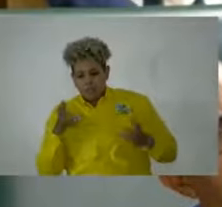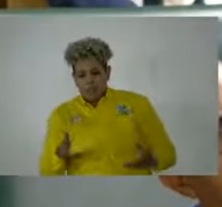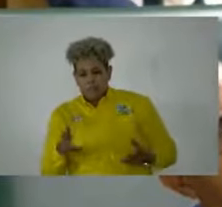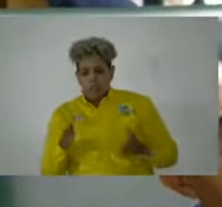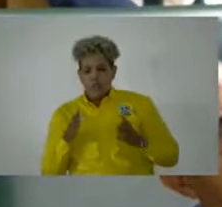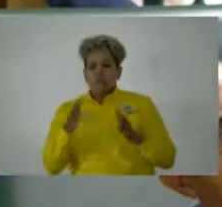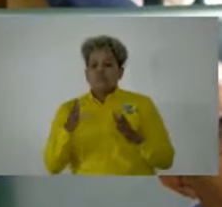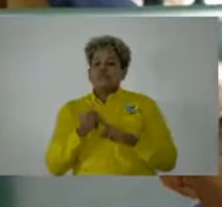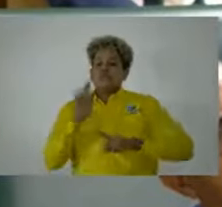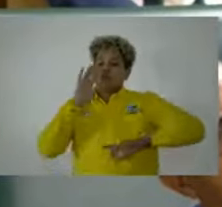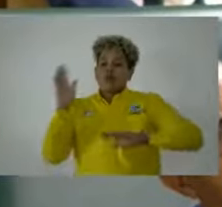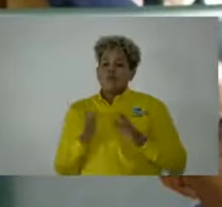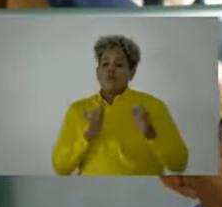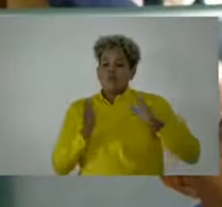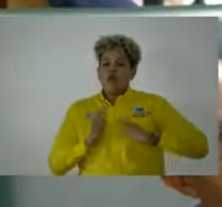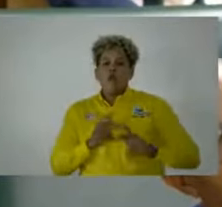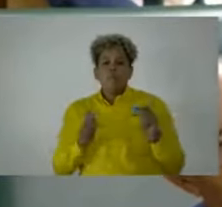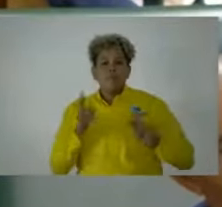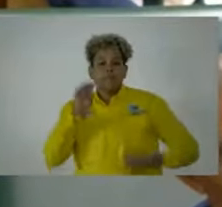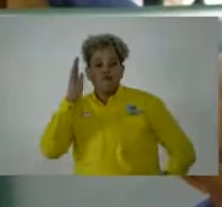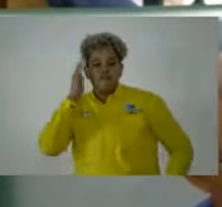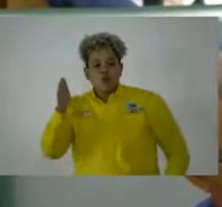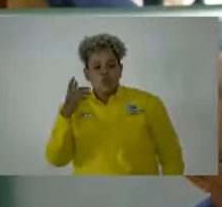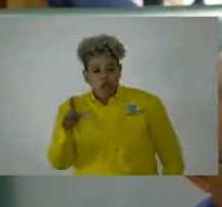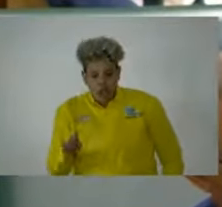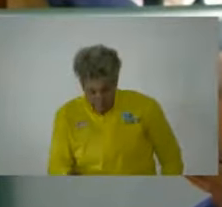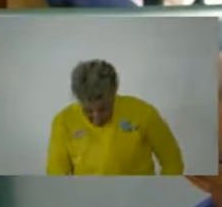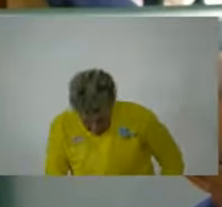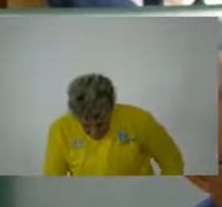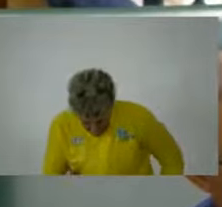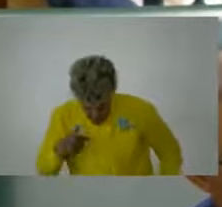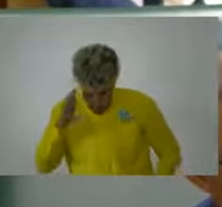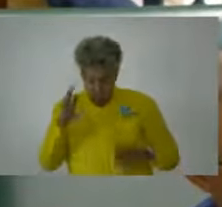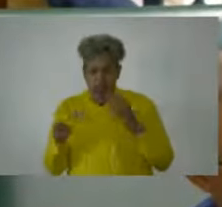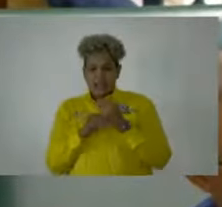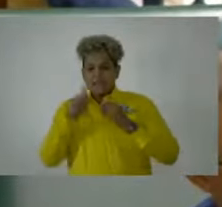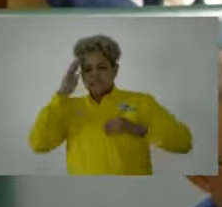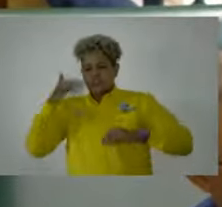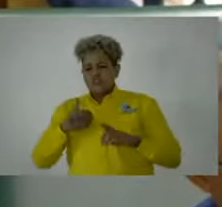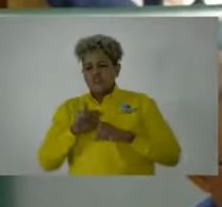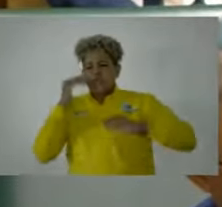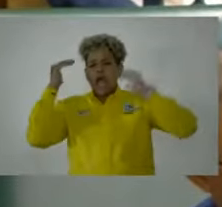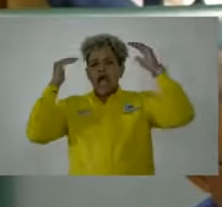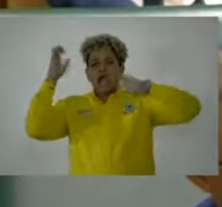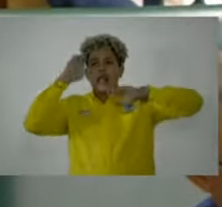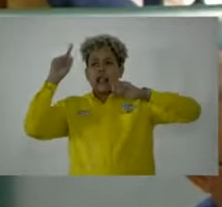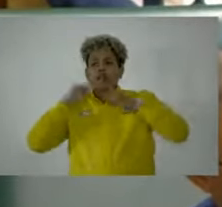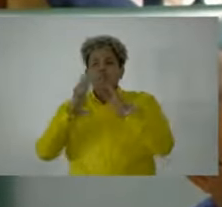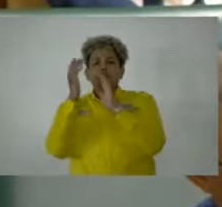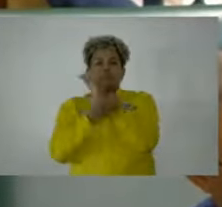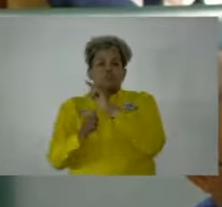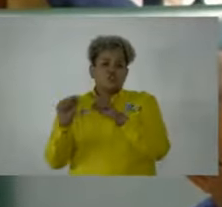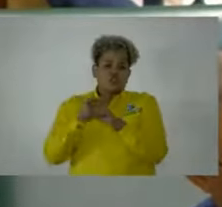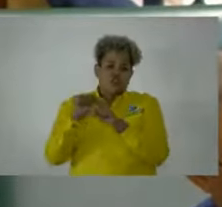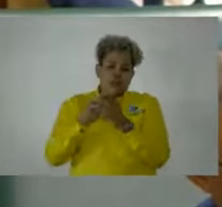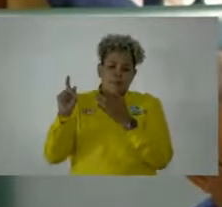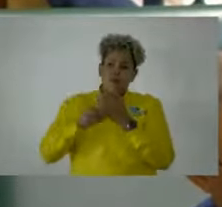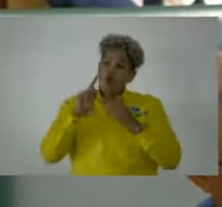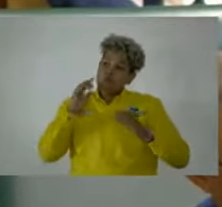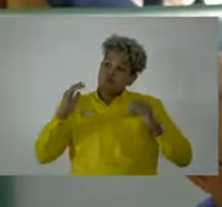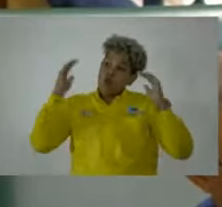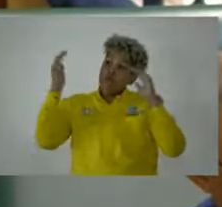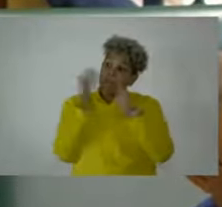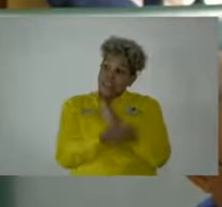way that will prepare our people for the future. We will also introduce adult education and skills training programs to upskill